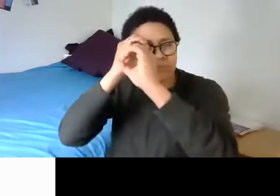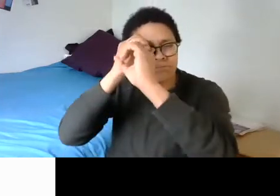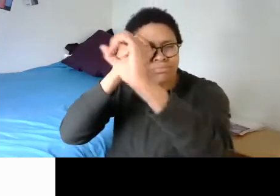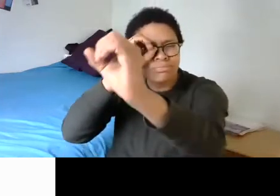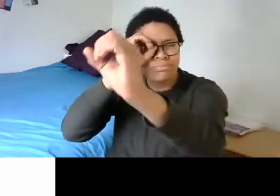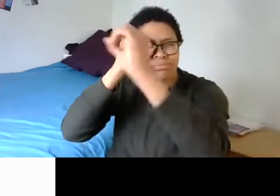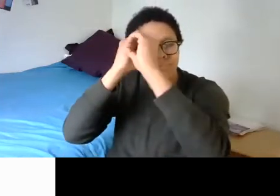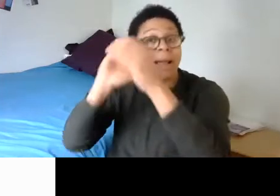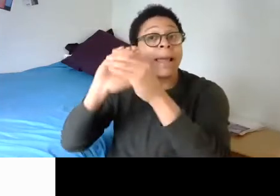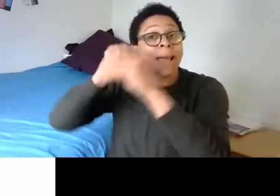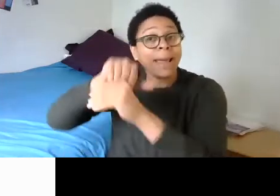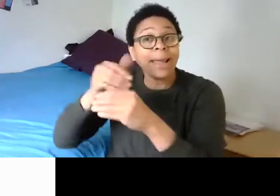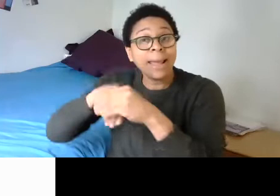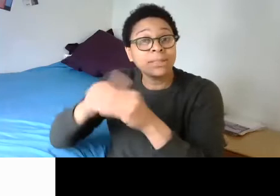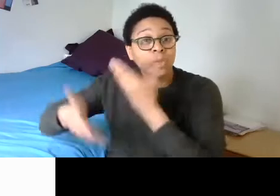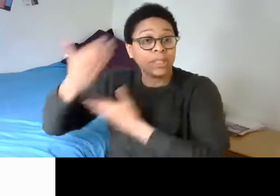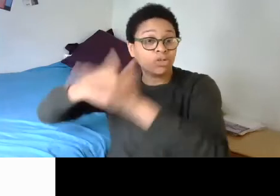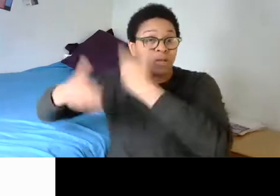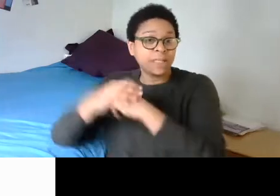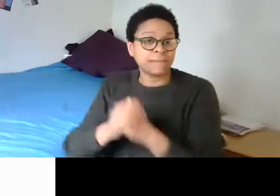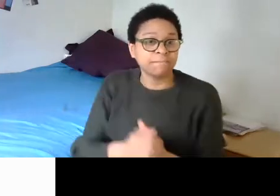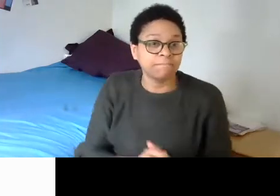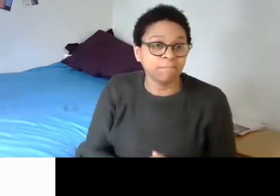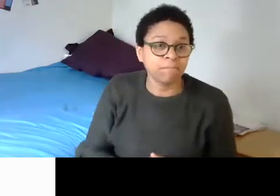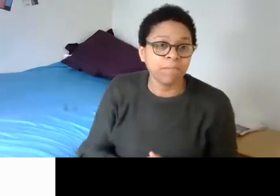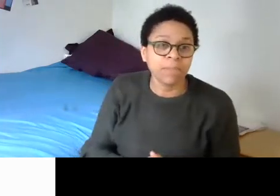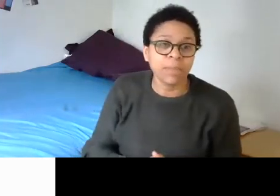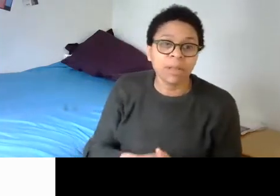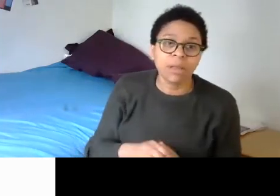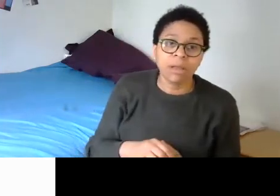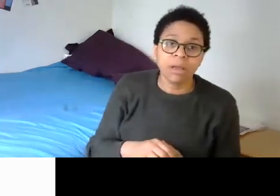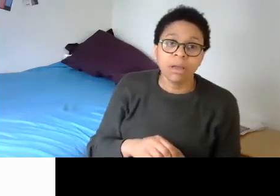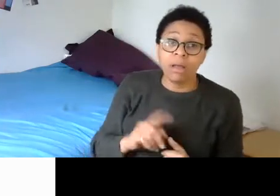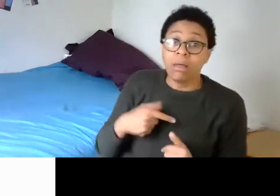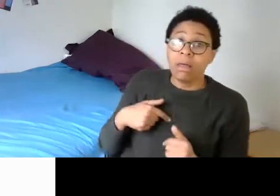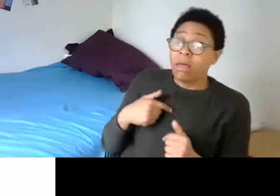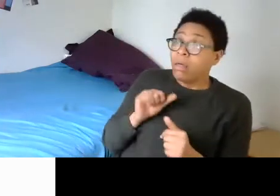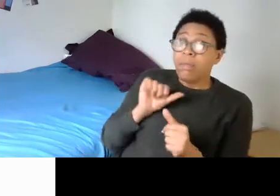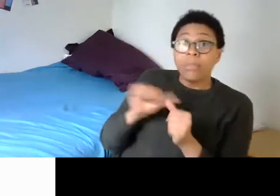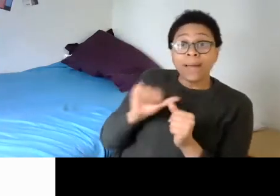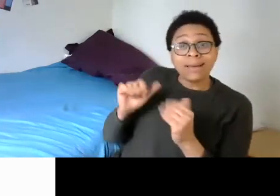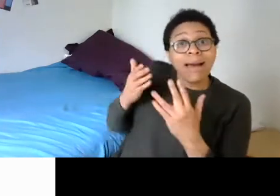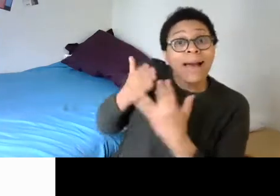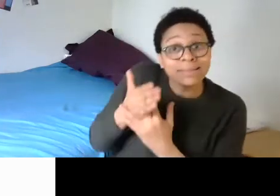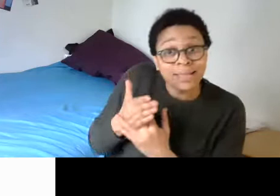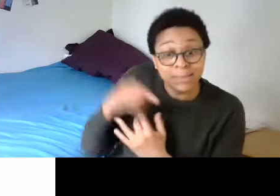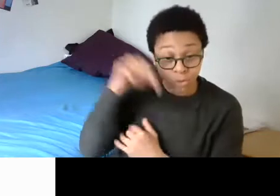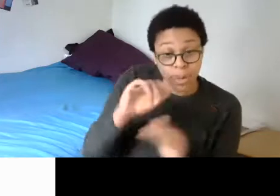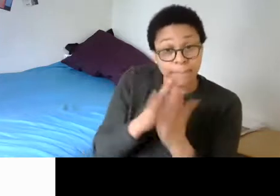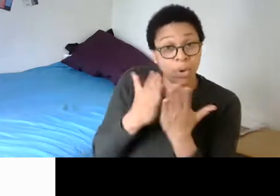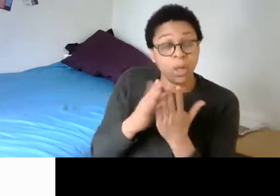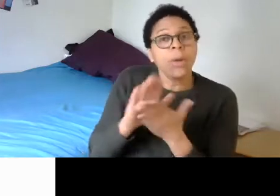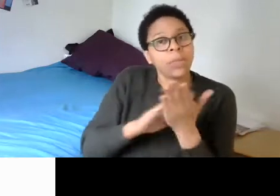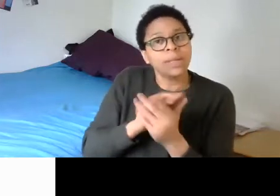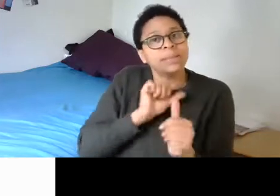page. Ultimately, the better access users have to these rare books, the easier the collection can be explored and shared in new ways. And that's